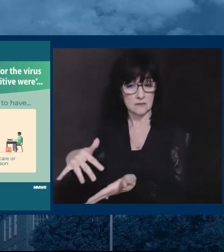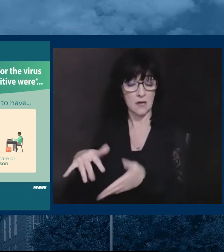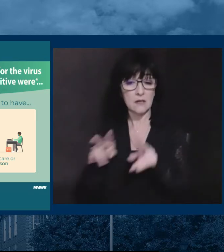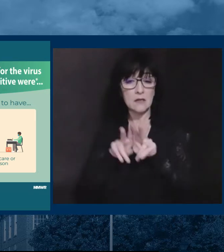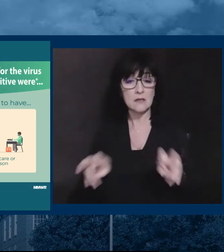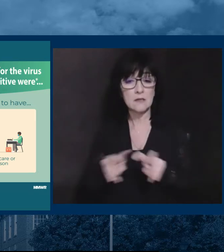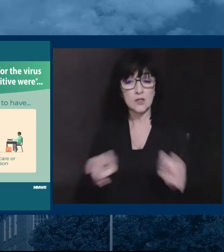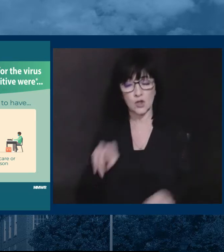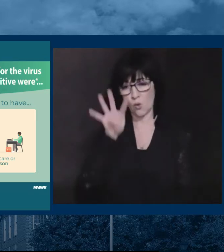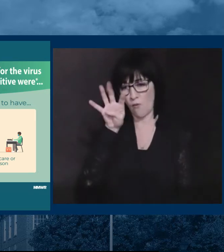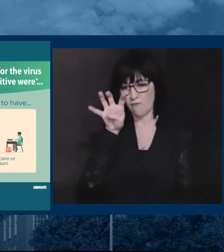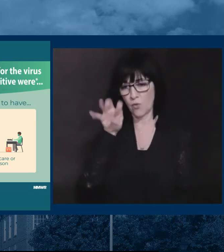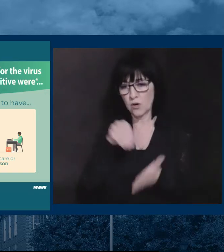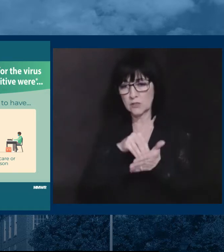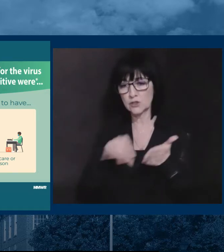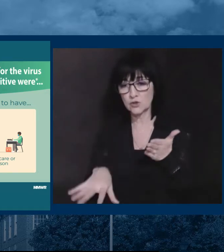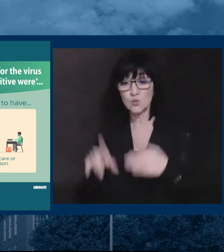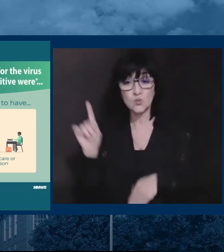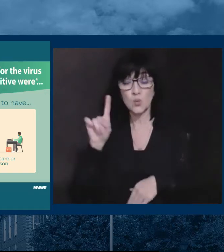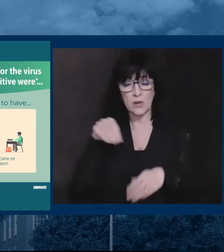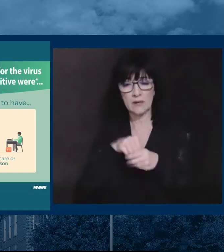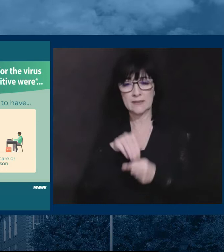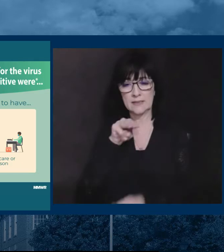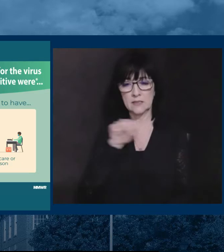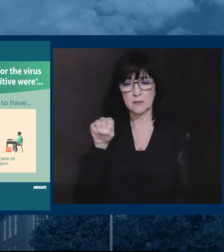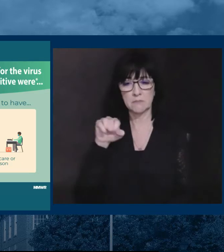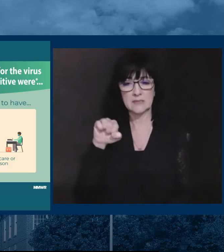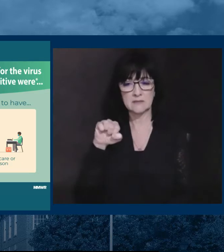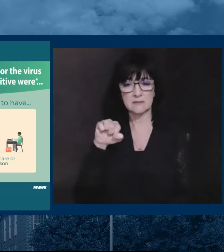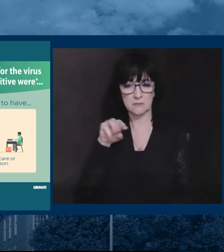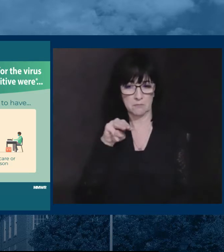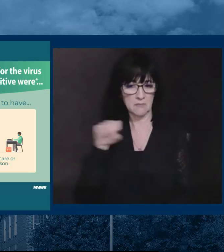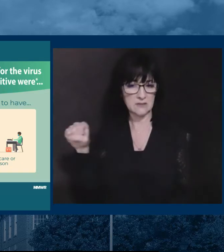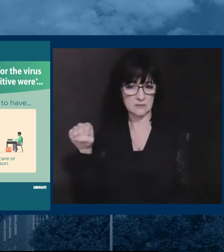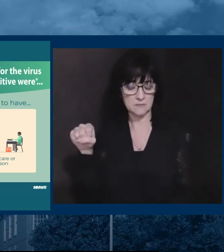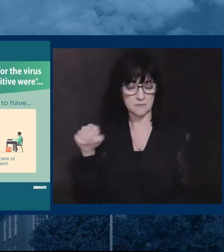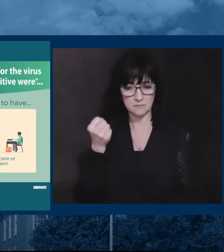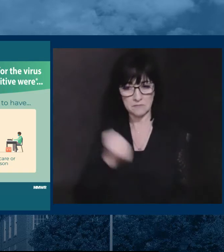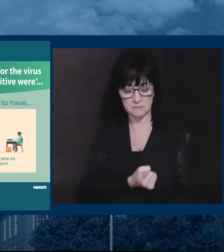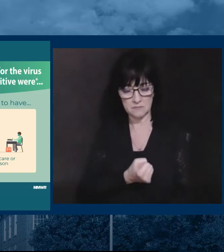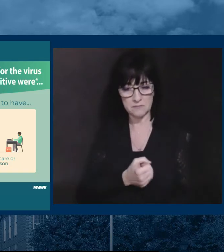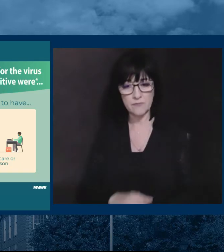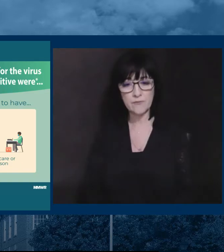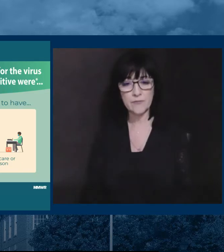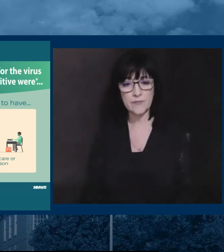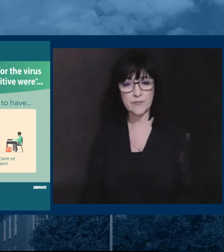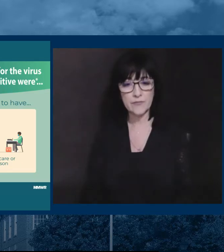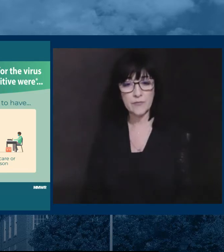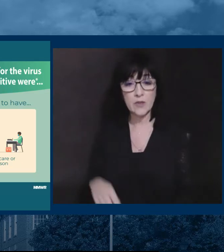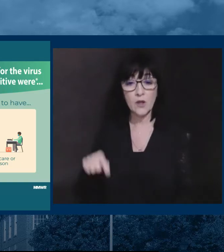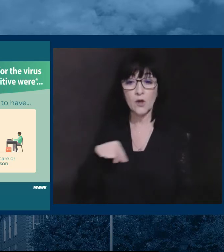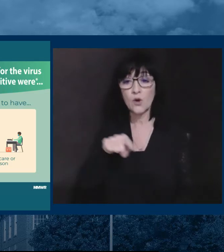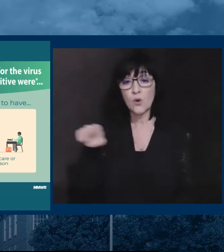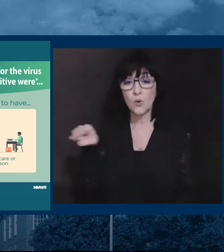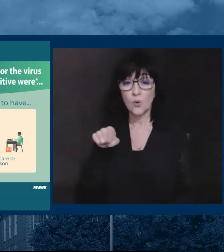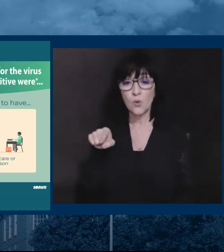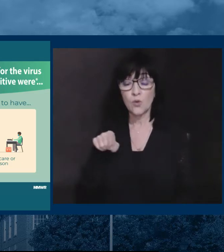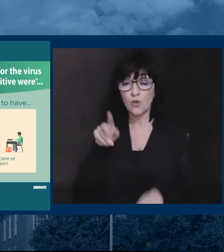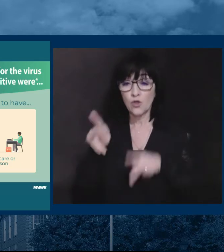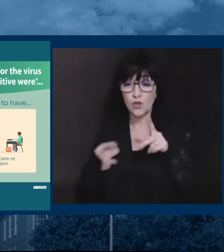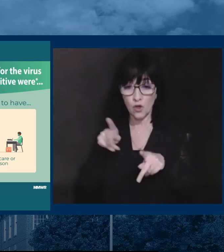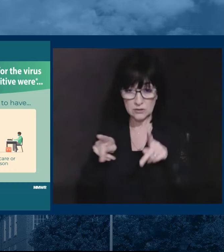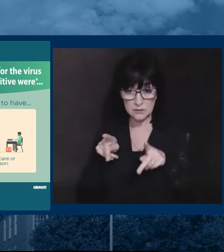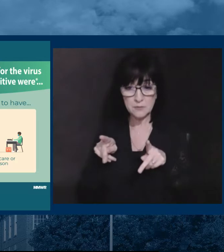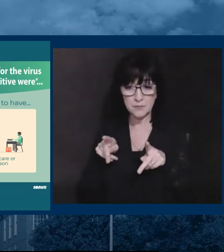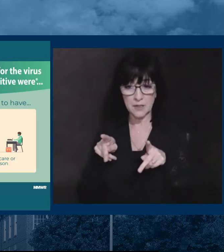And what they found was those who tested positive were more likely to have attended gatherings like weddings,